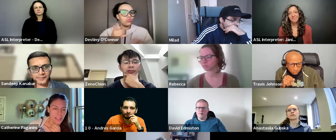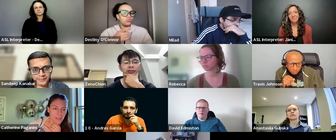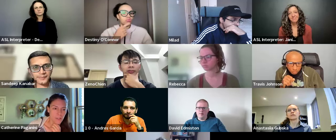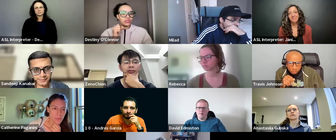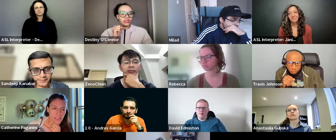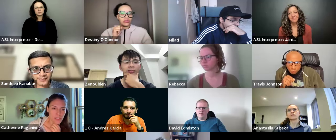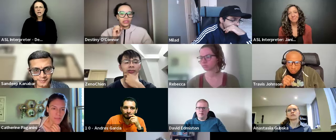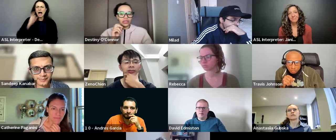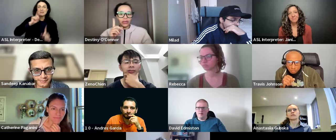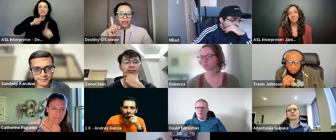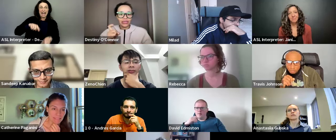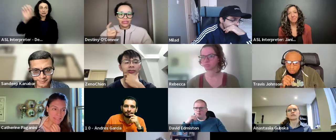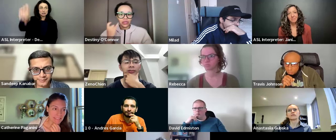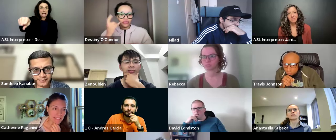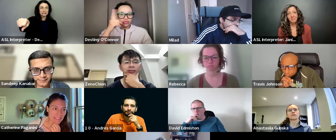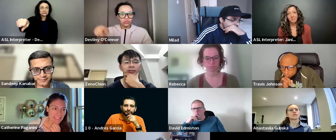I think the answer should be yes.